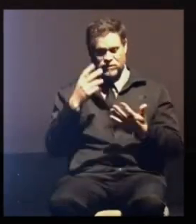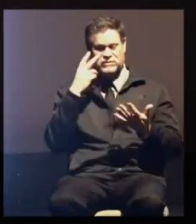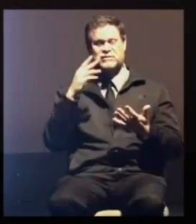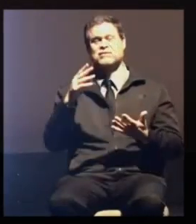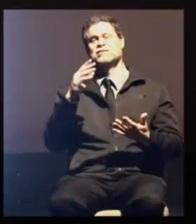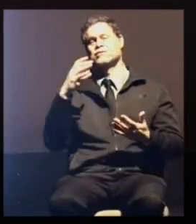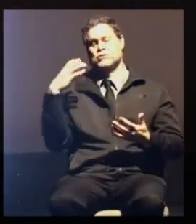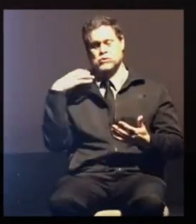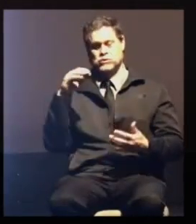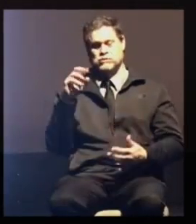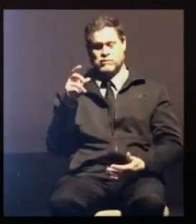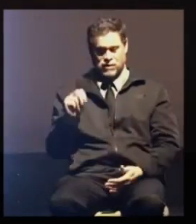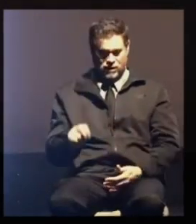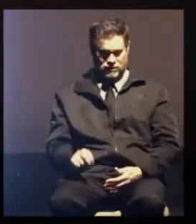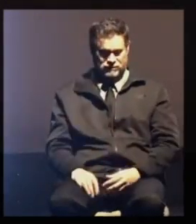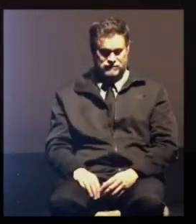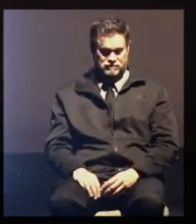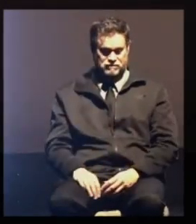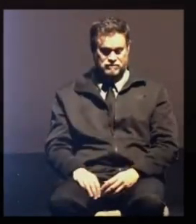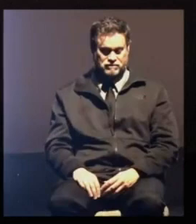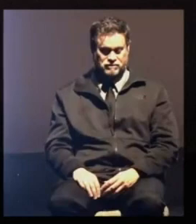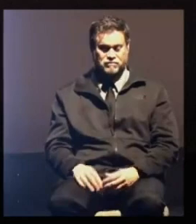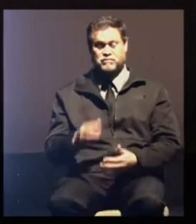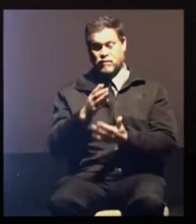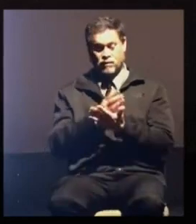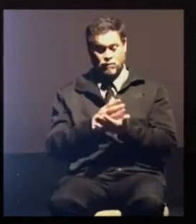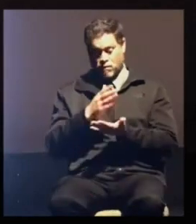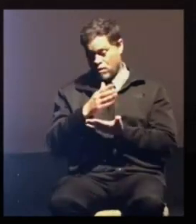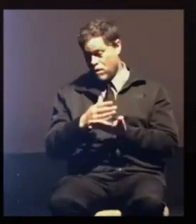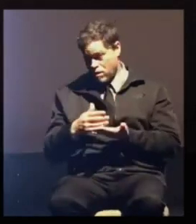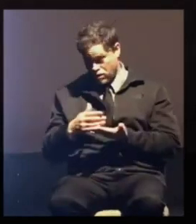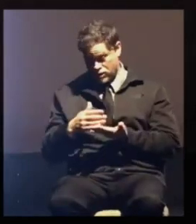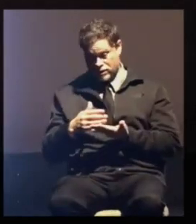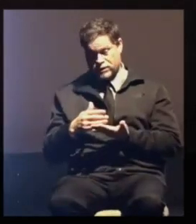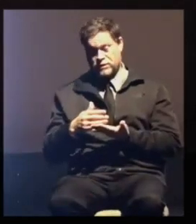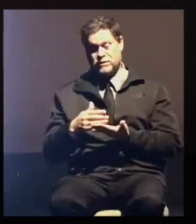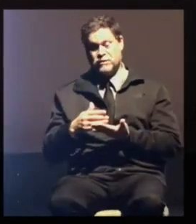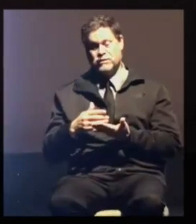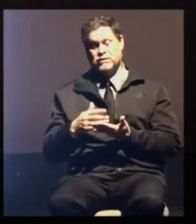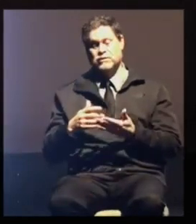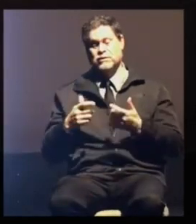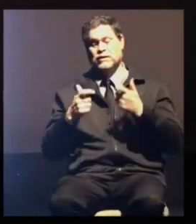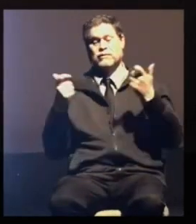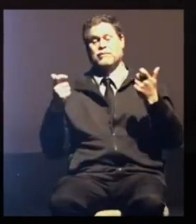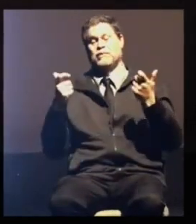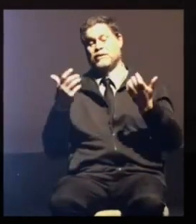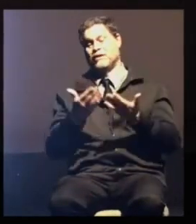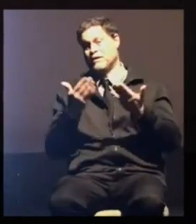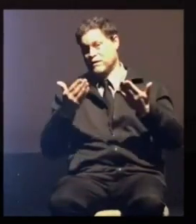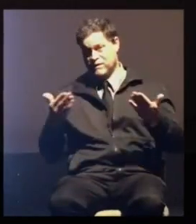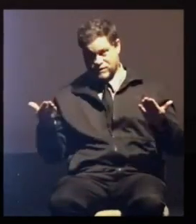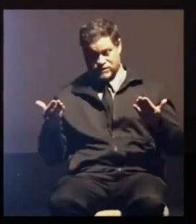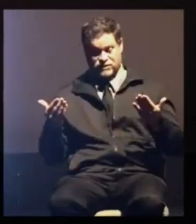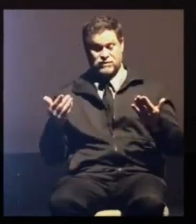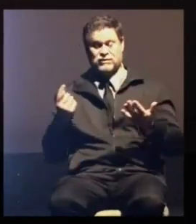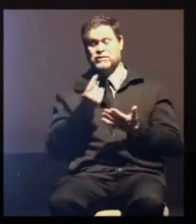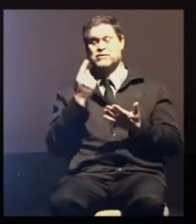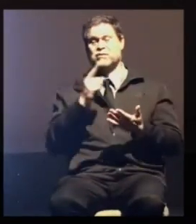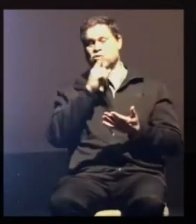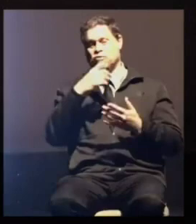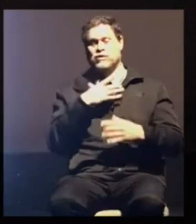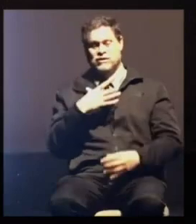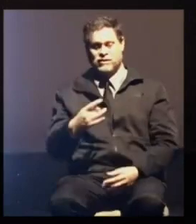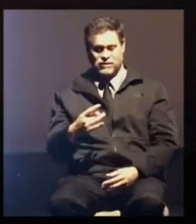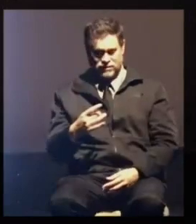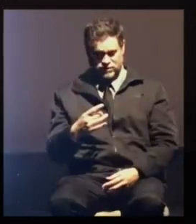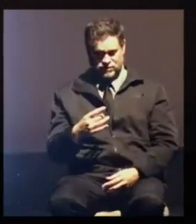Madden a million times, you know. The pie was a big, big thing and something he really liked.